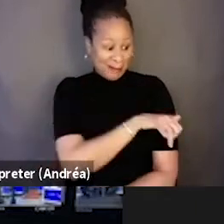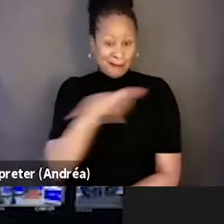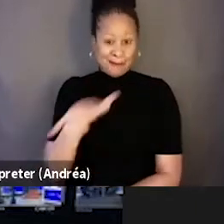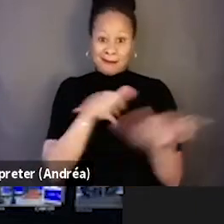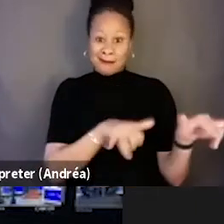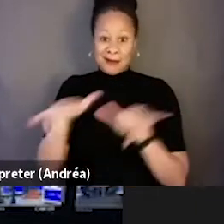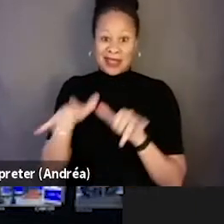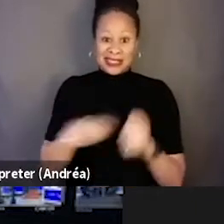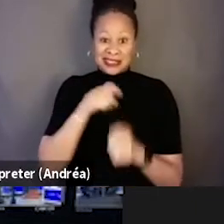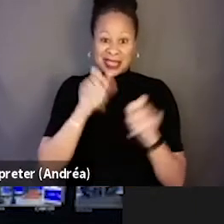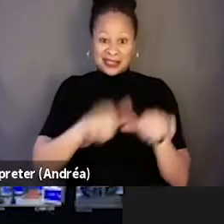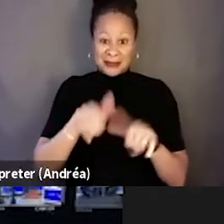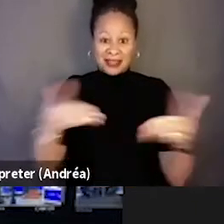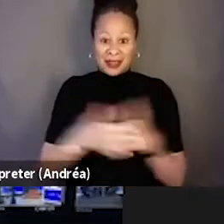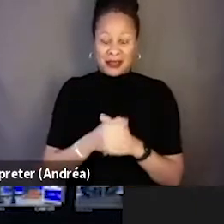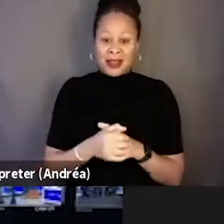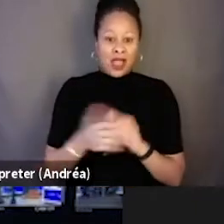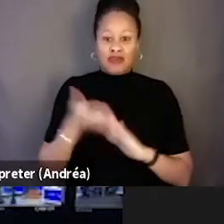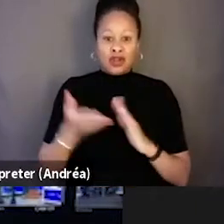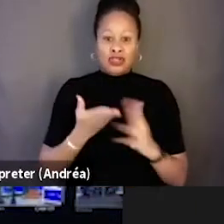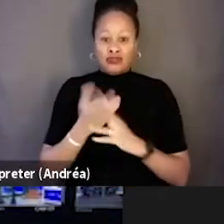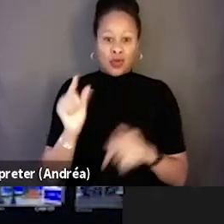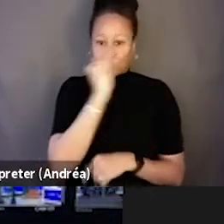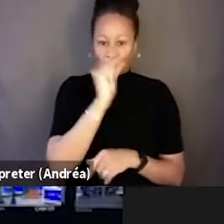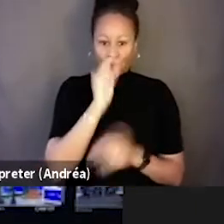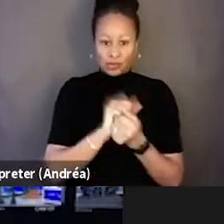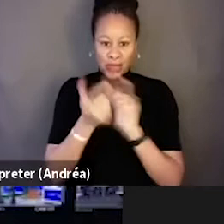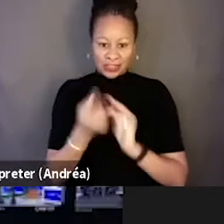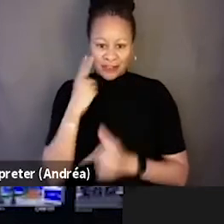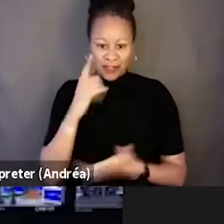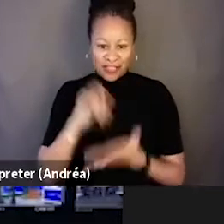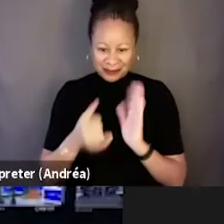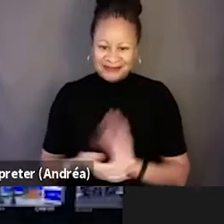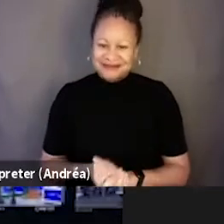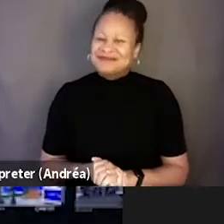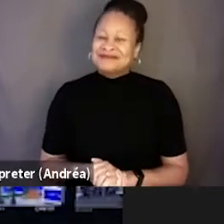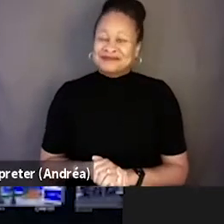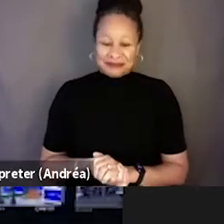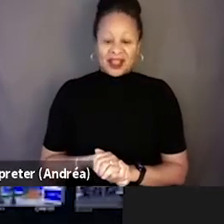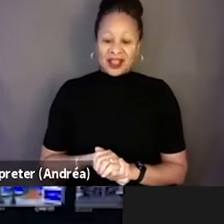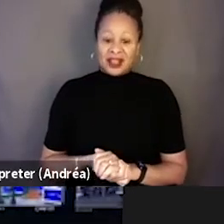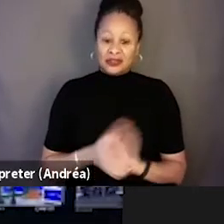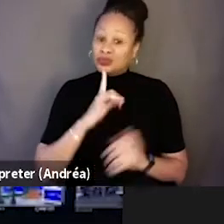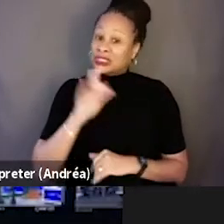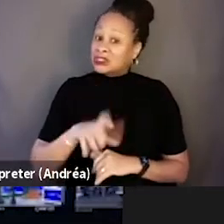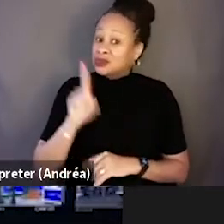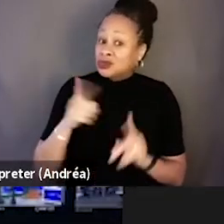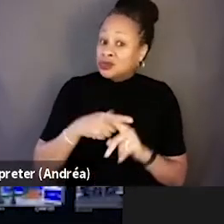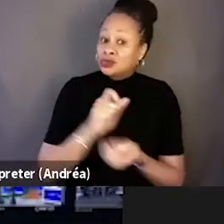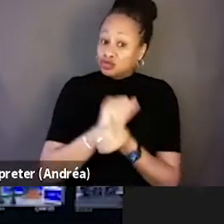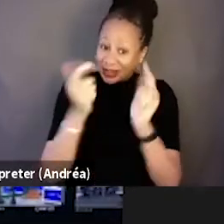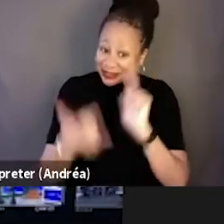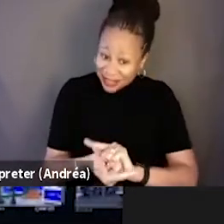it verbatim, running it through Google Translate, for example. You really have to